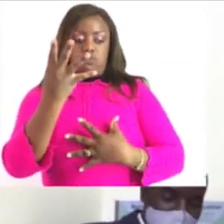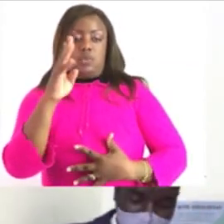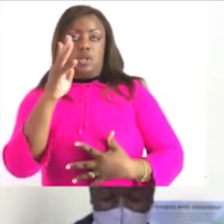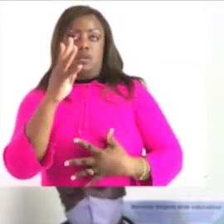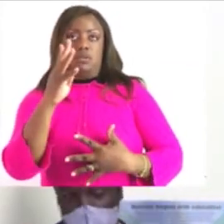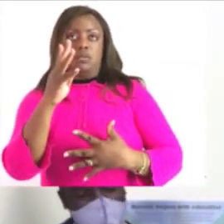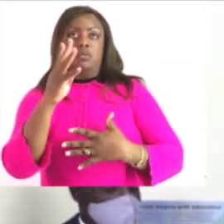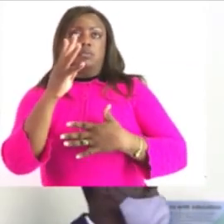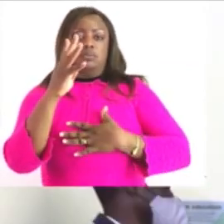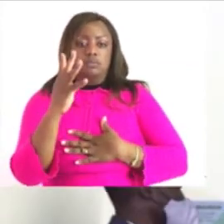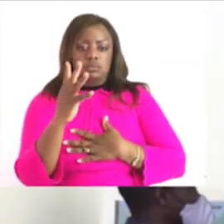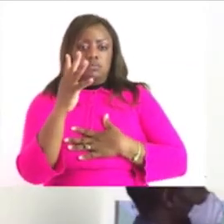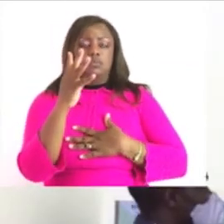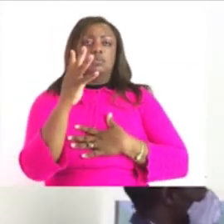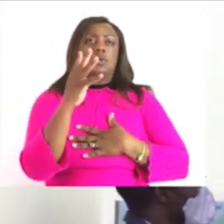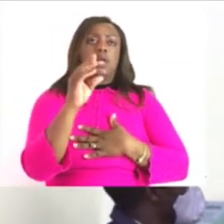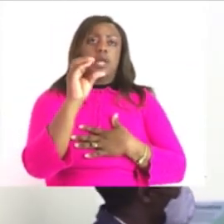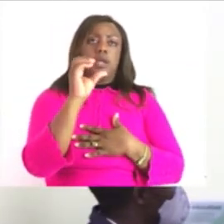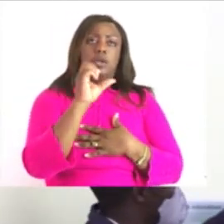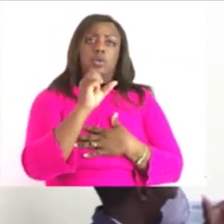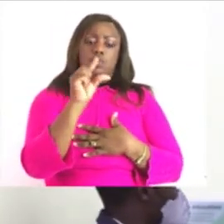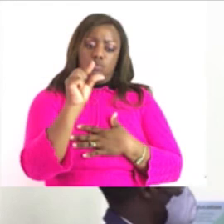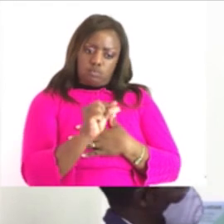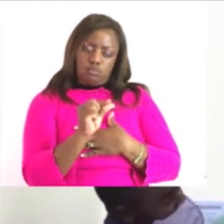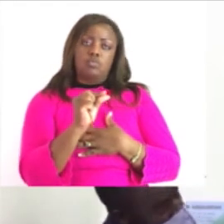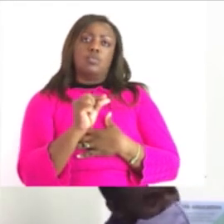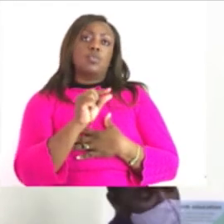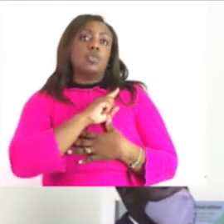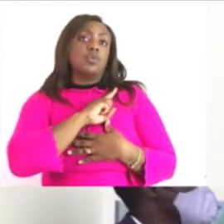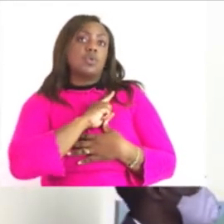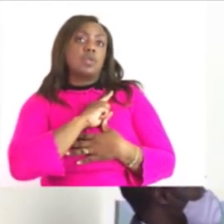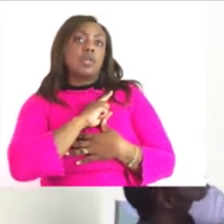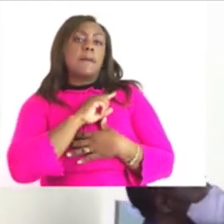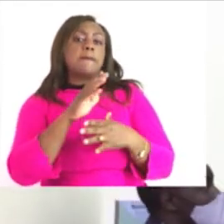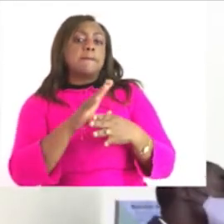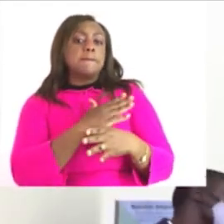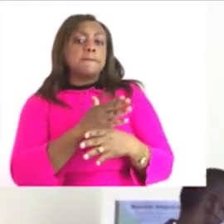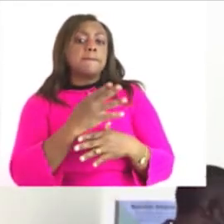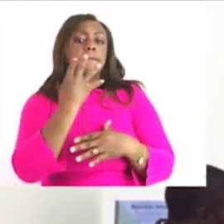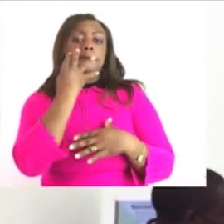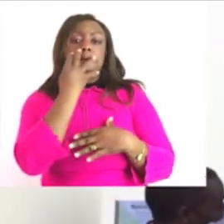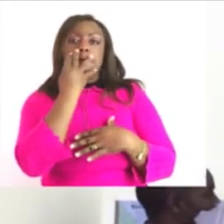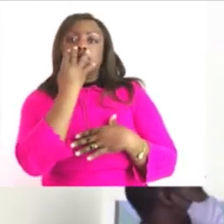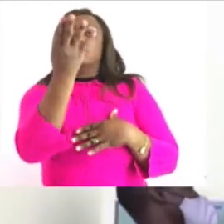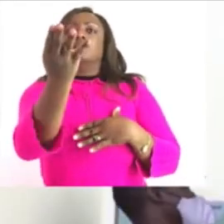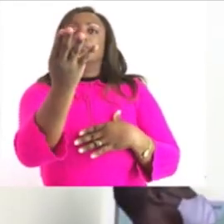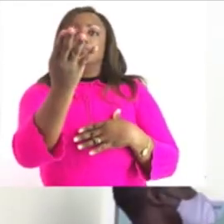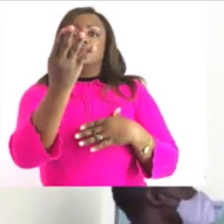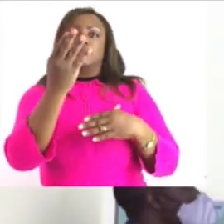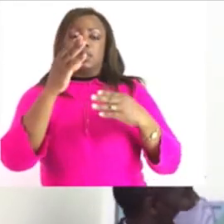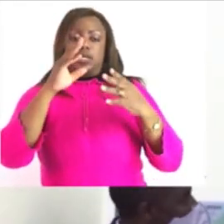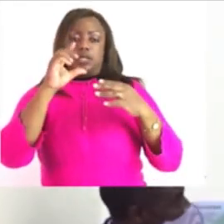Why should the chest become smaller? Okay? Why the chest has to become smaller during the exhalation